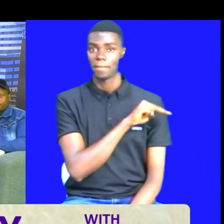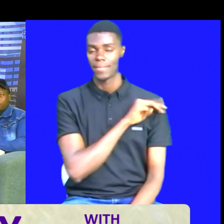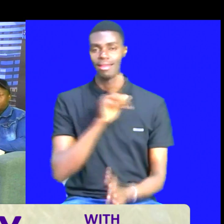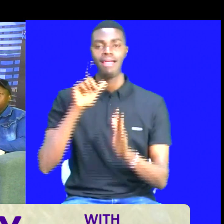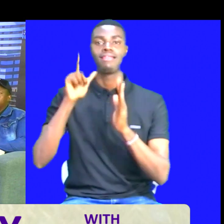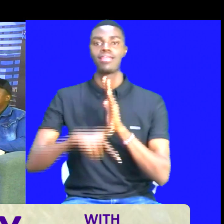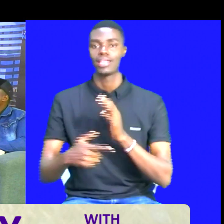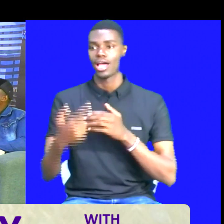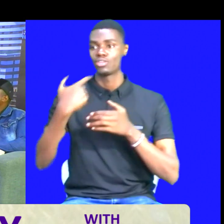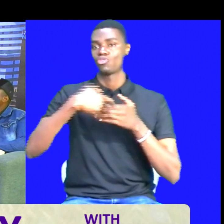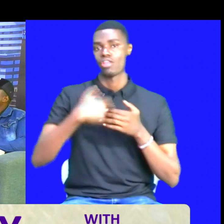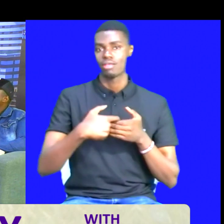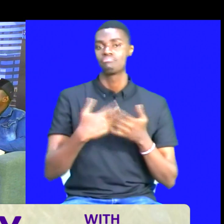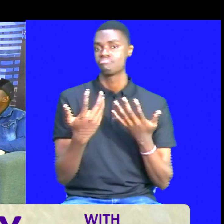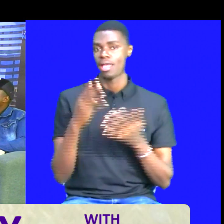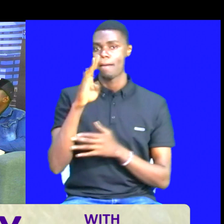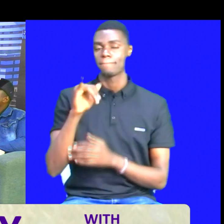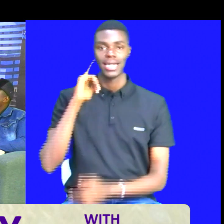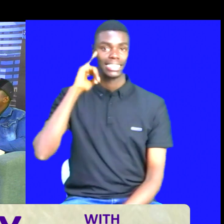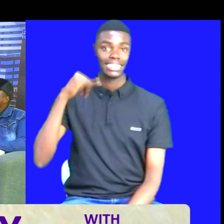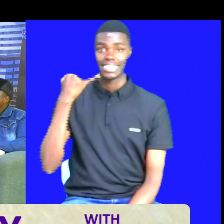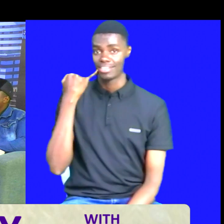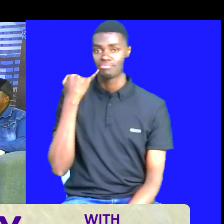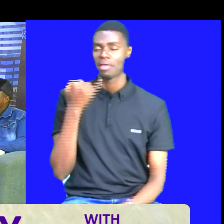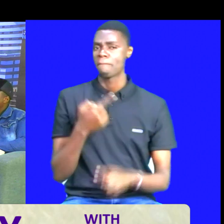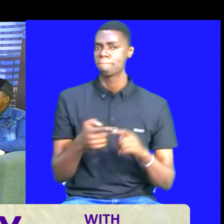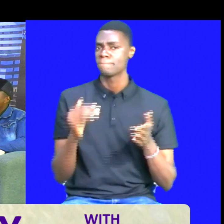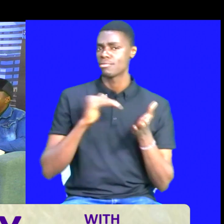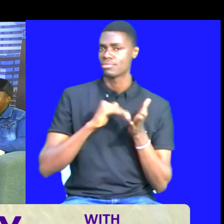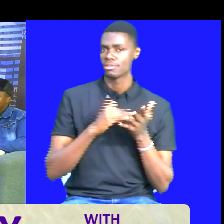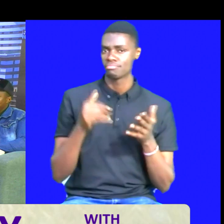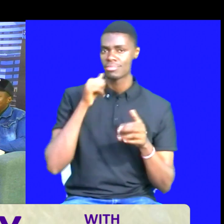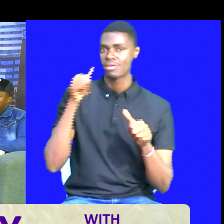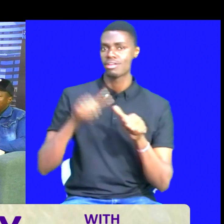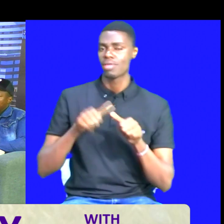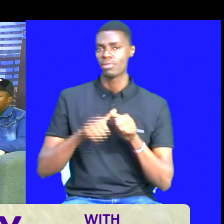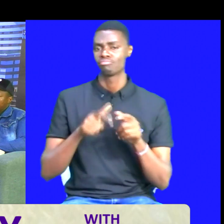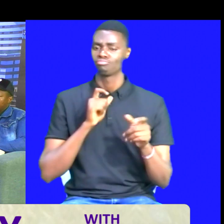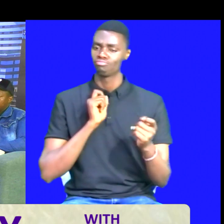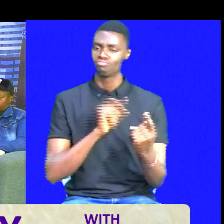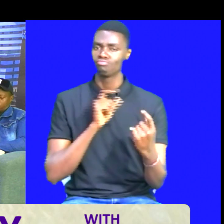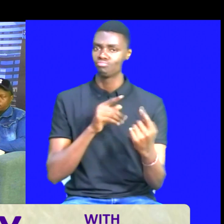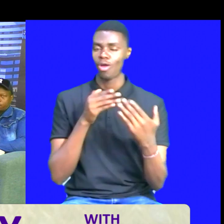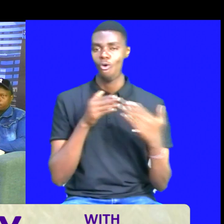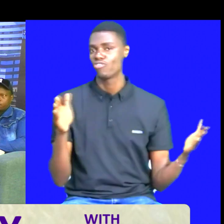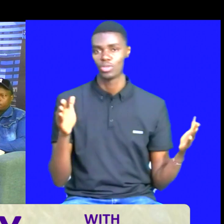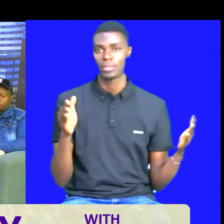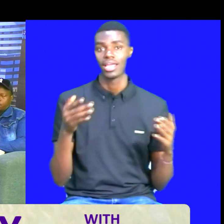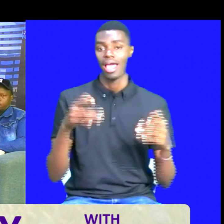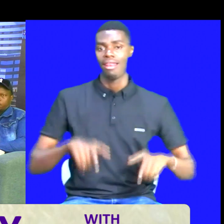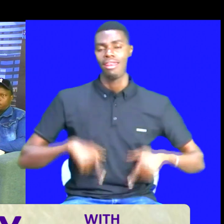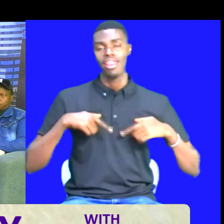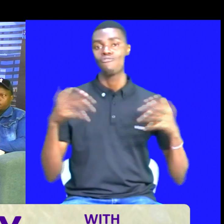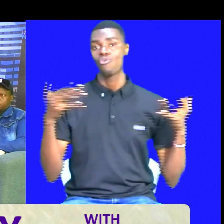on, we will be joined by Jadida Wafula. But then again, remember our channels of communication are officially open. Tuko live ndani ya